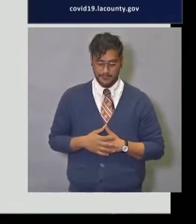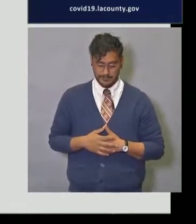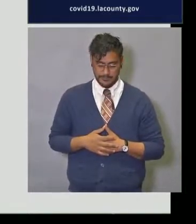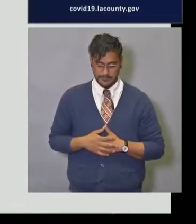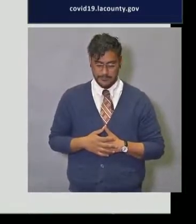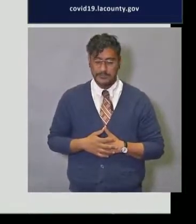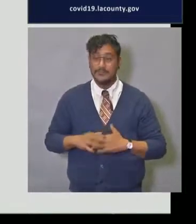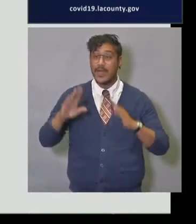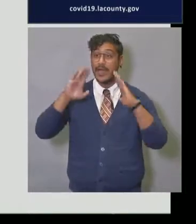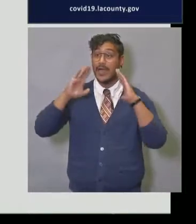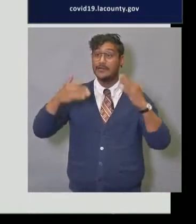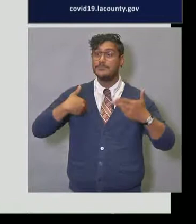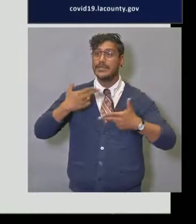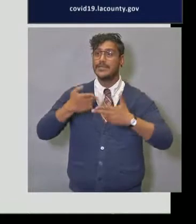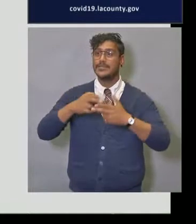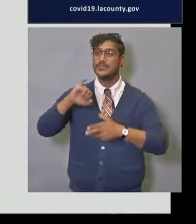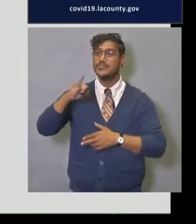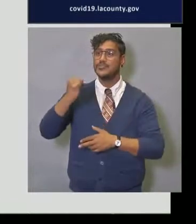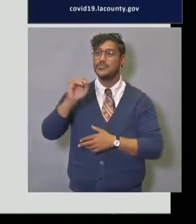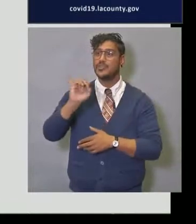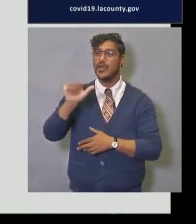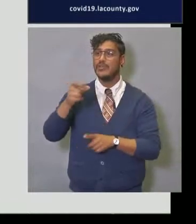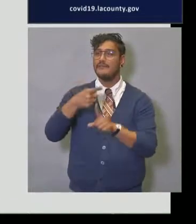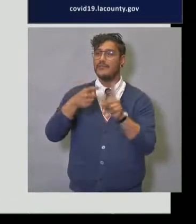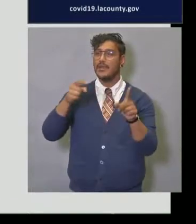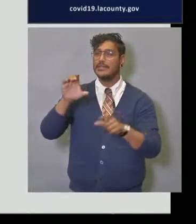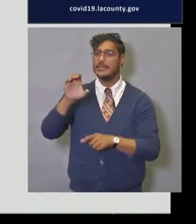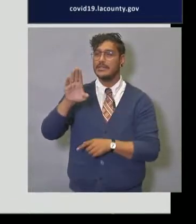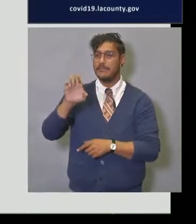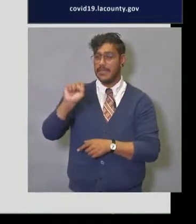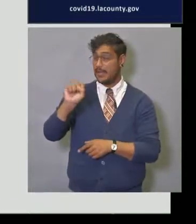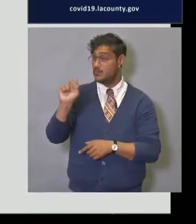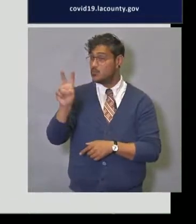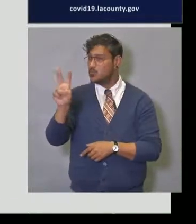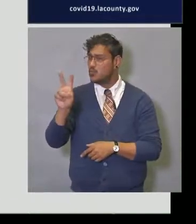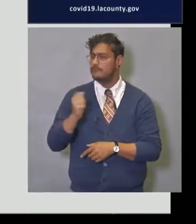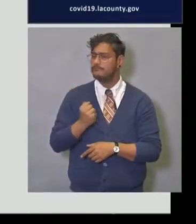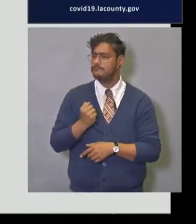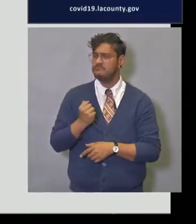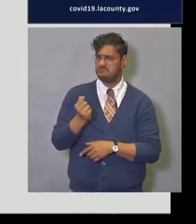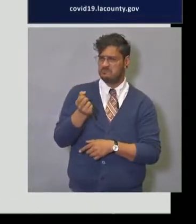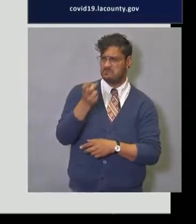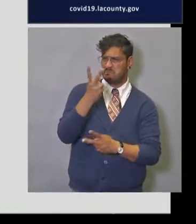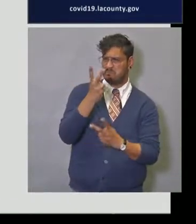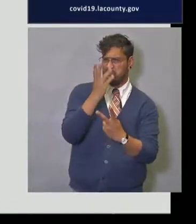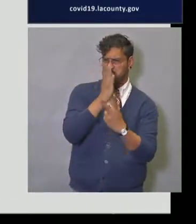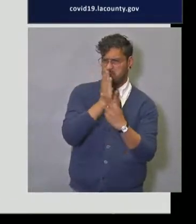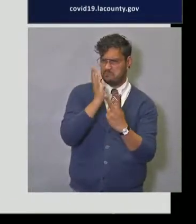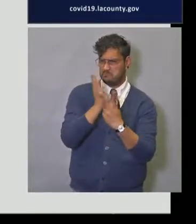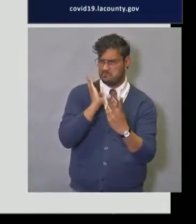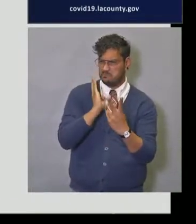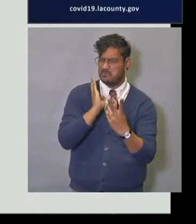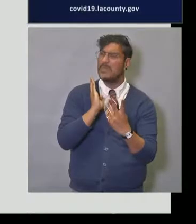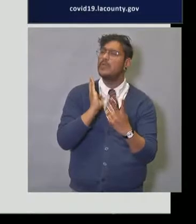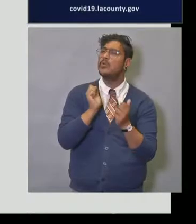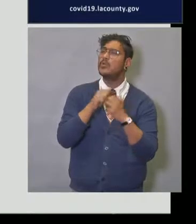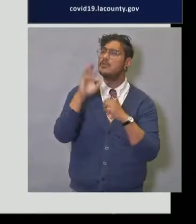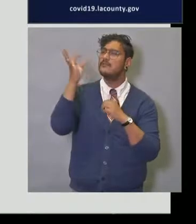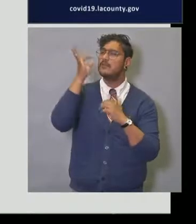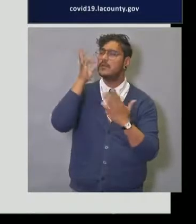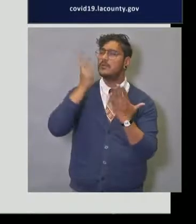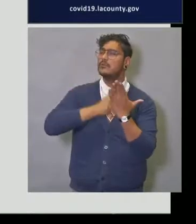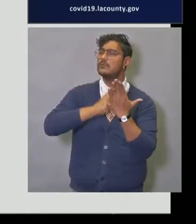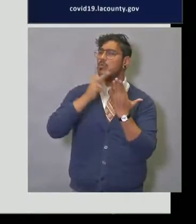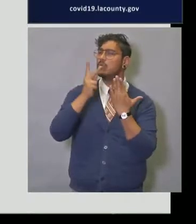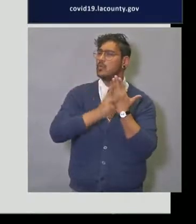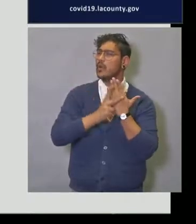Hi, this is Joy Benedict with CBS2. Thanks for taking my question. It's kind of a two-parter, and it deals with the federal program